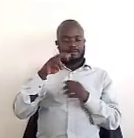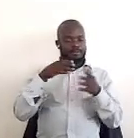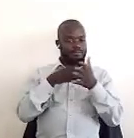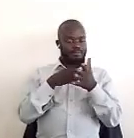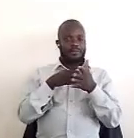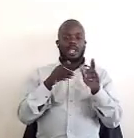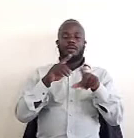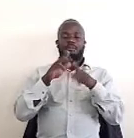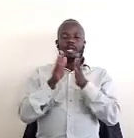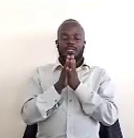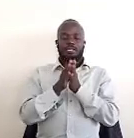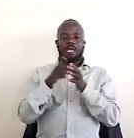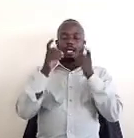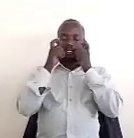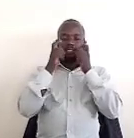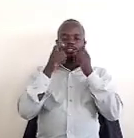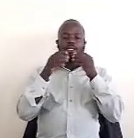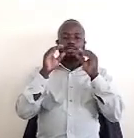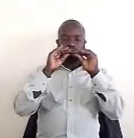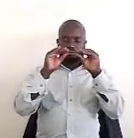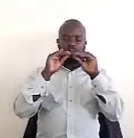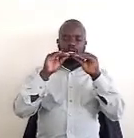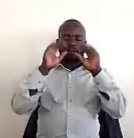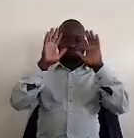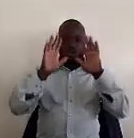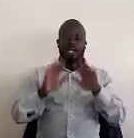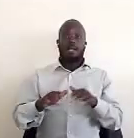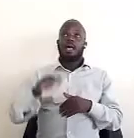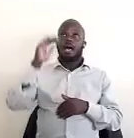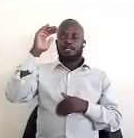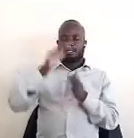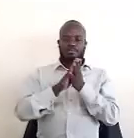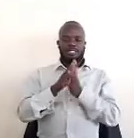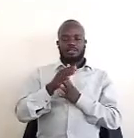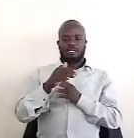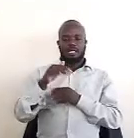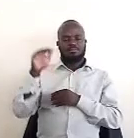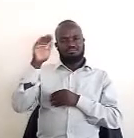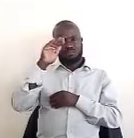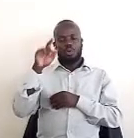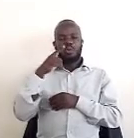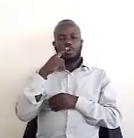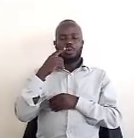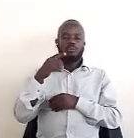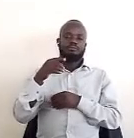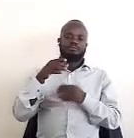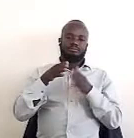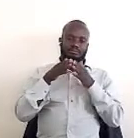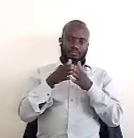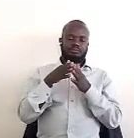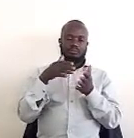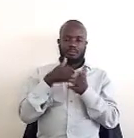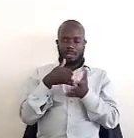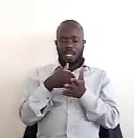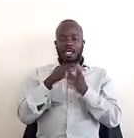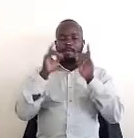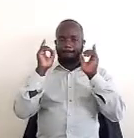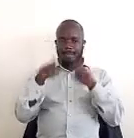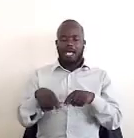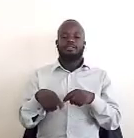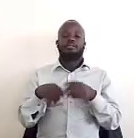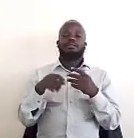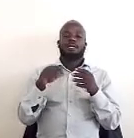prevention and AIDS education has become highly important. Adults and young adults engaging in sexual